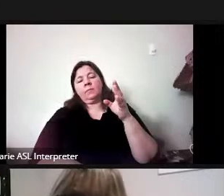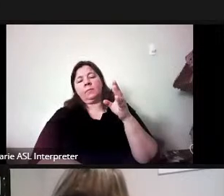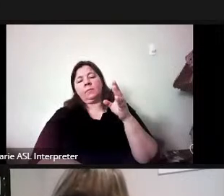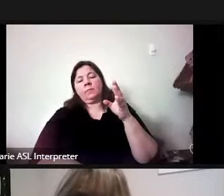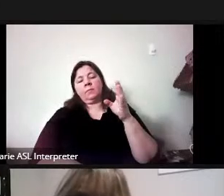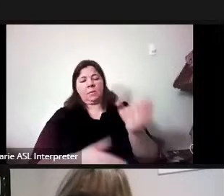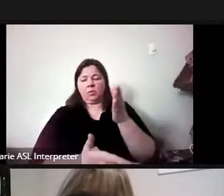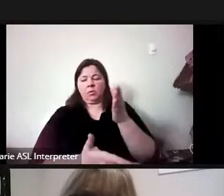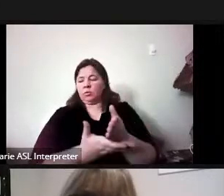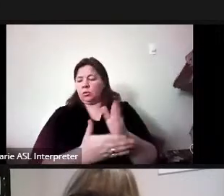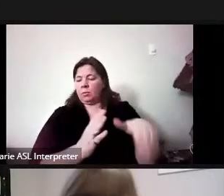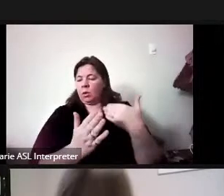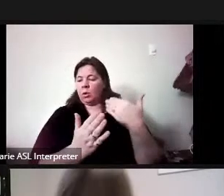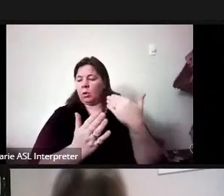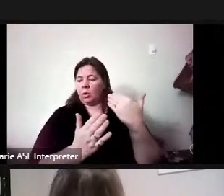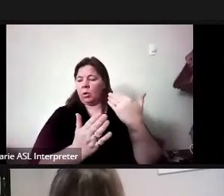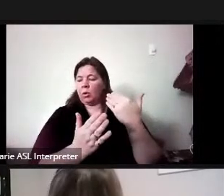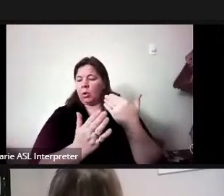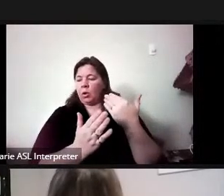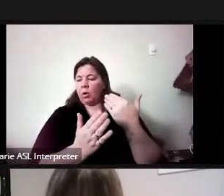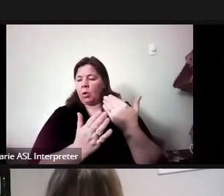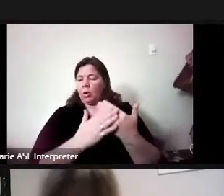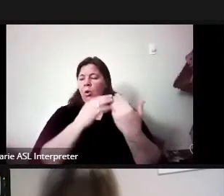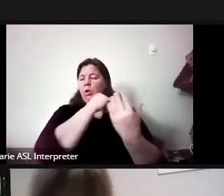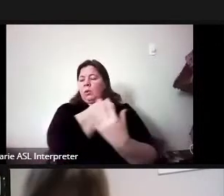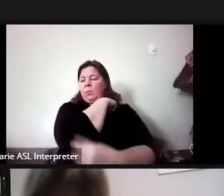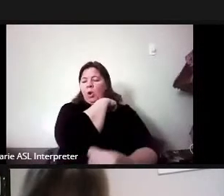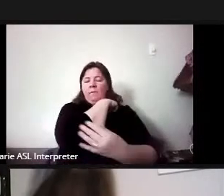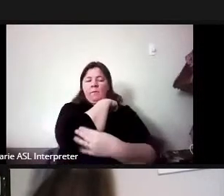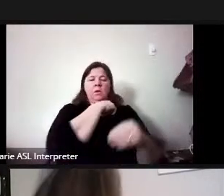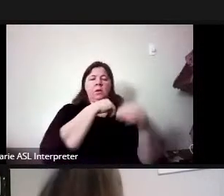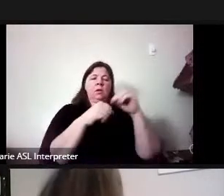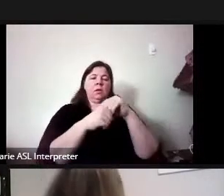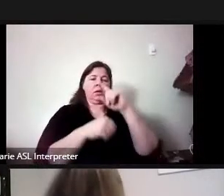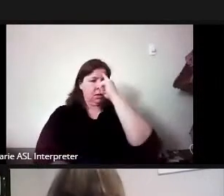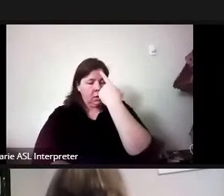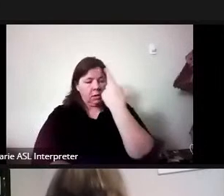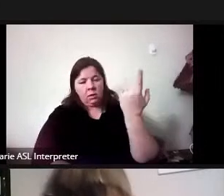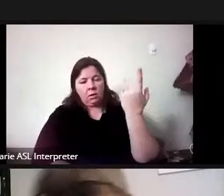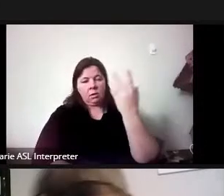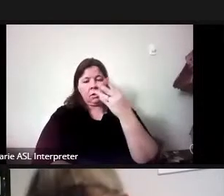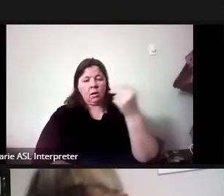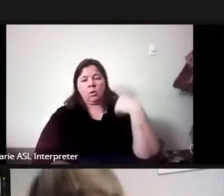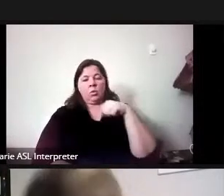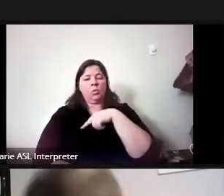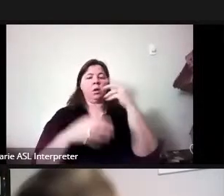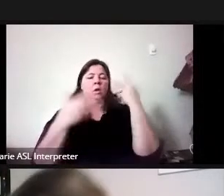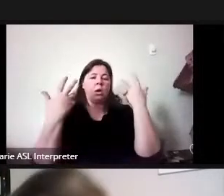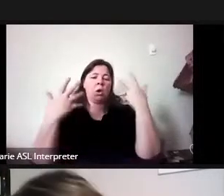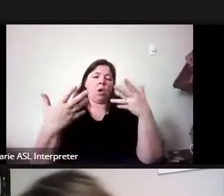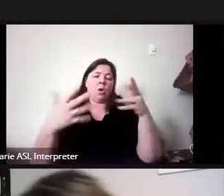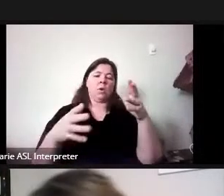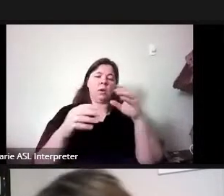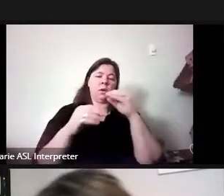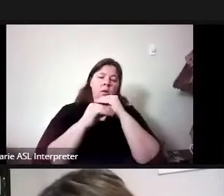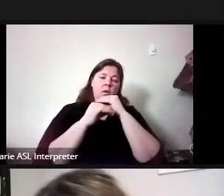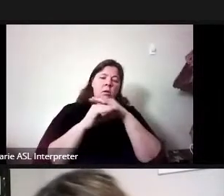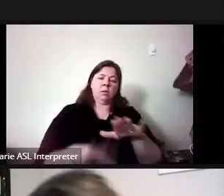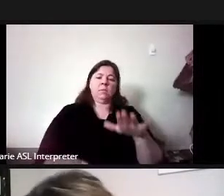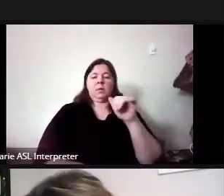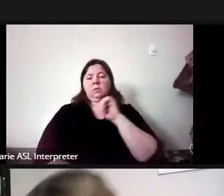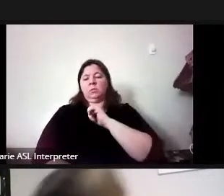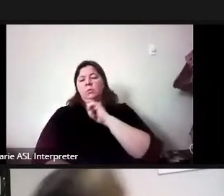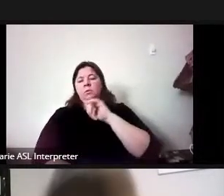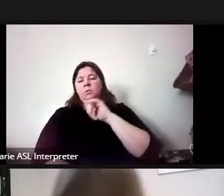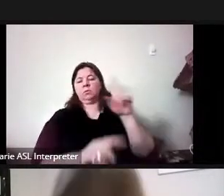stop all this poverty and everything in India. And we have already pledged into ourselves that